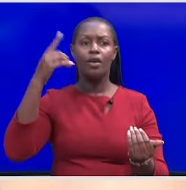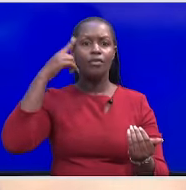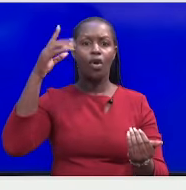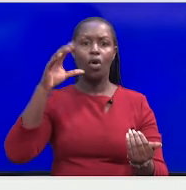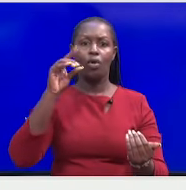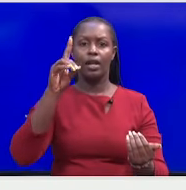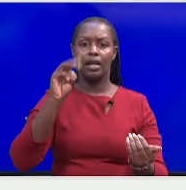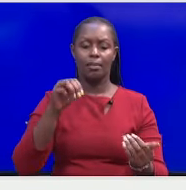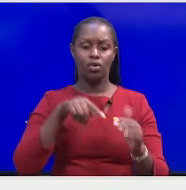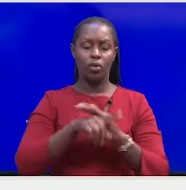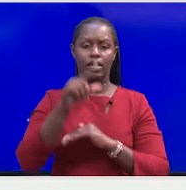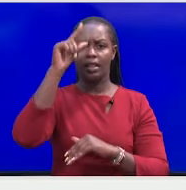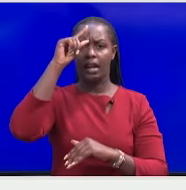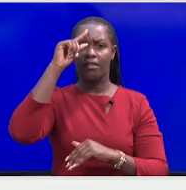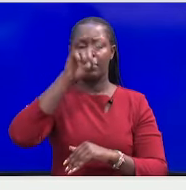done?